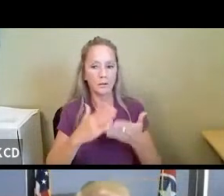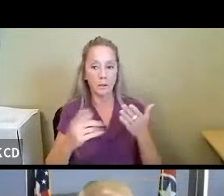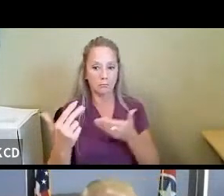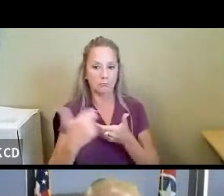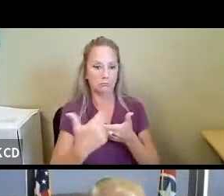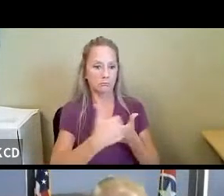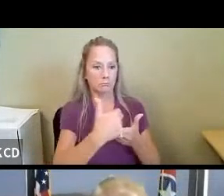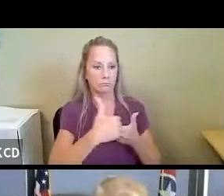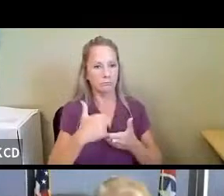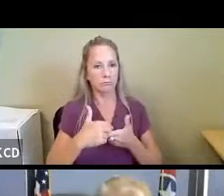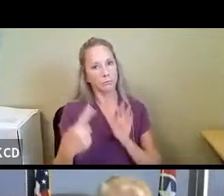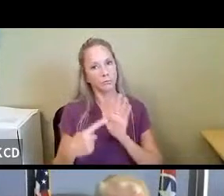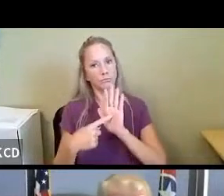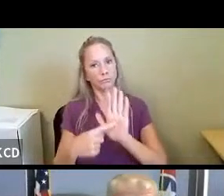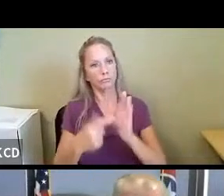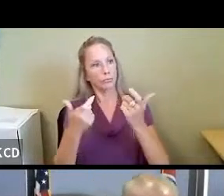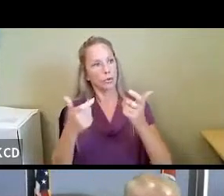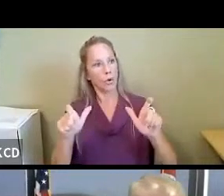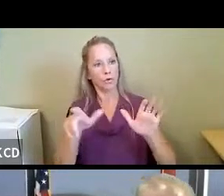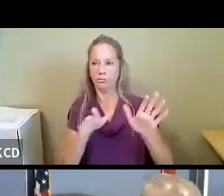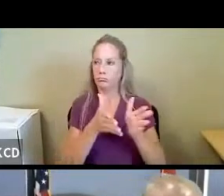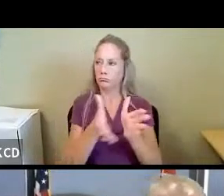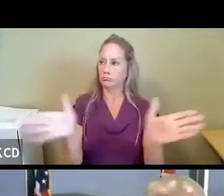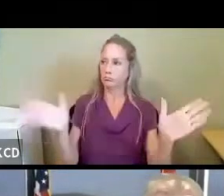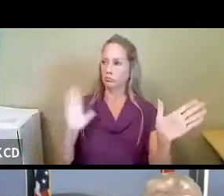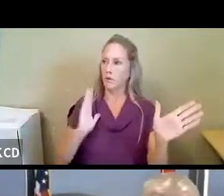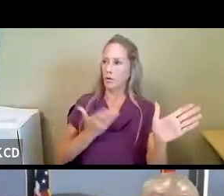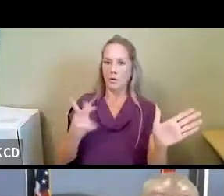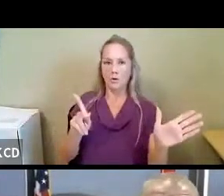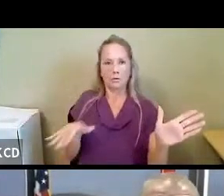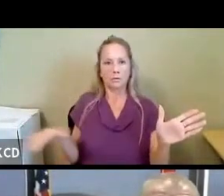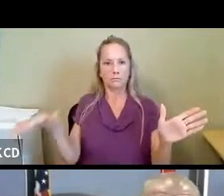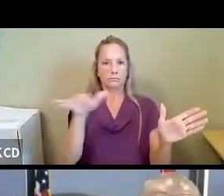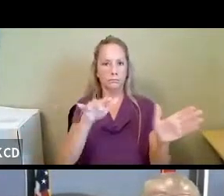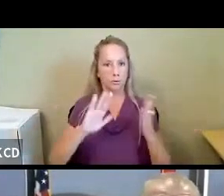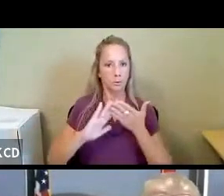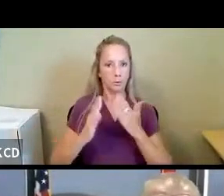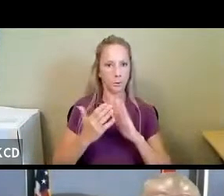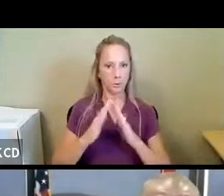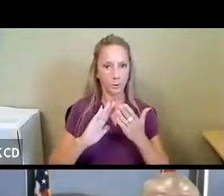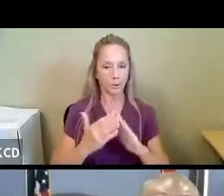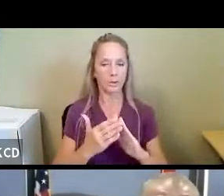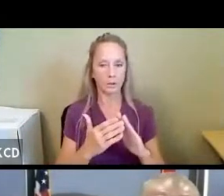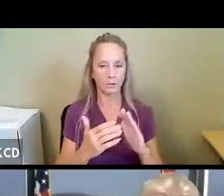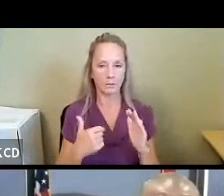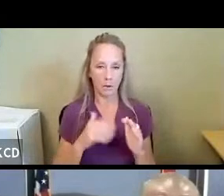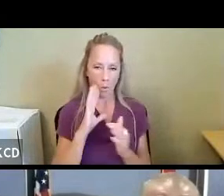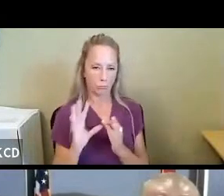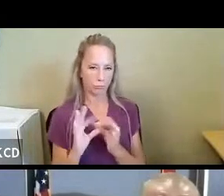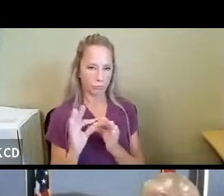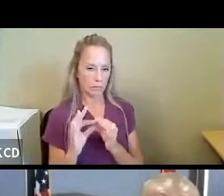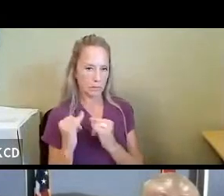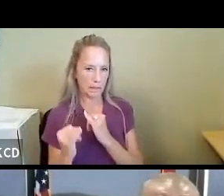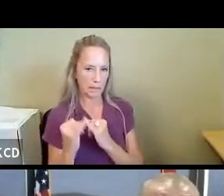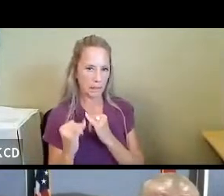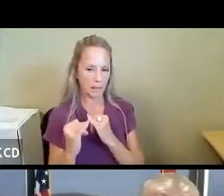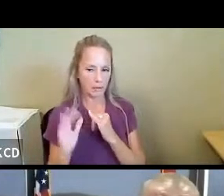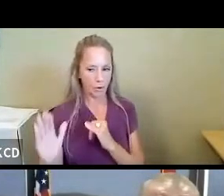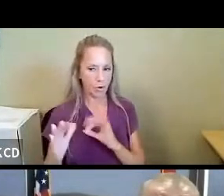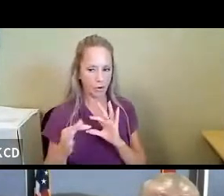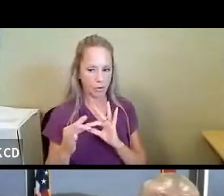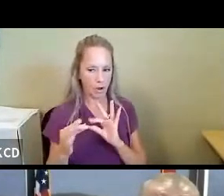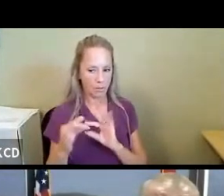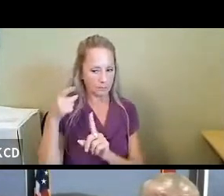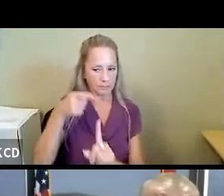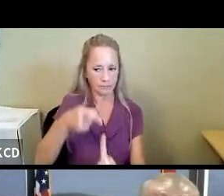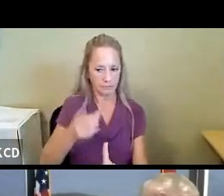the larger community. And she basically, and I'll speak at the end of this about her comments as they specifically maybe